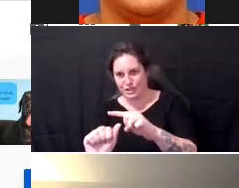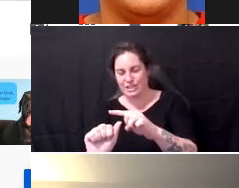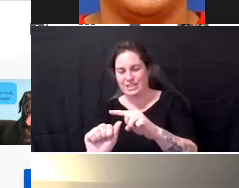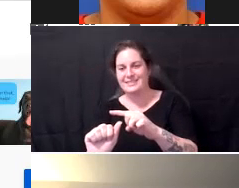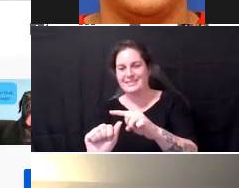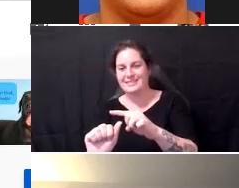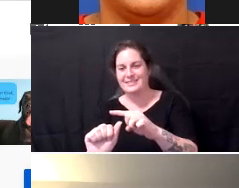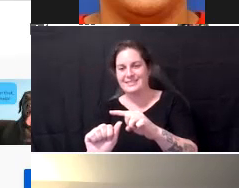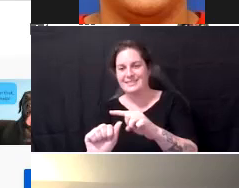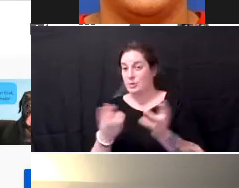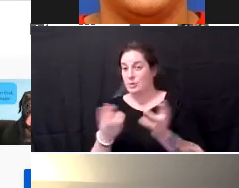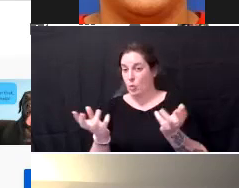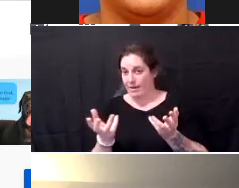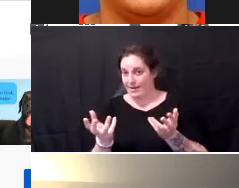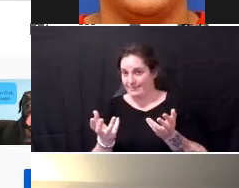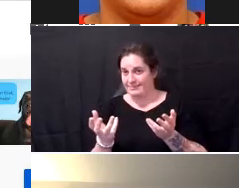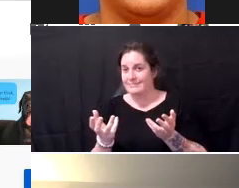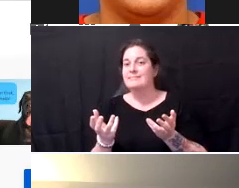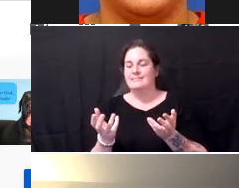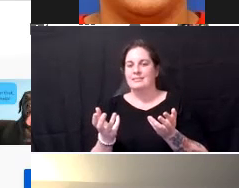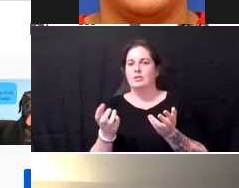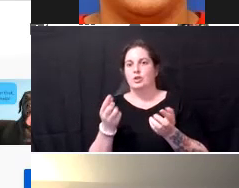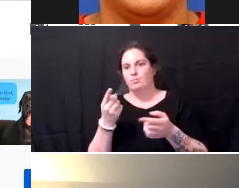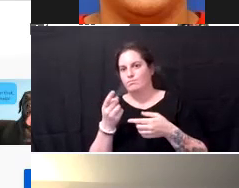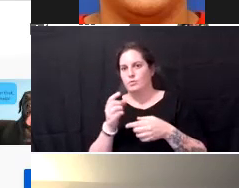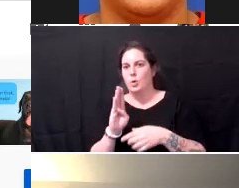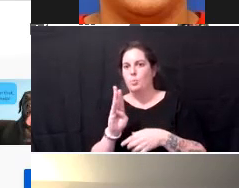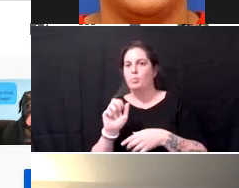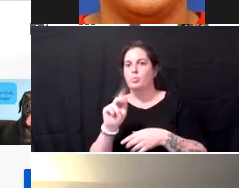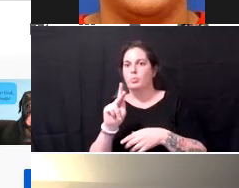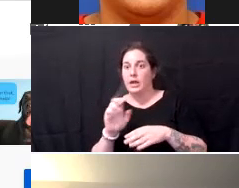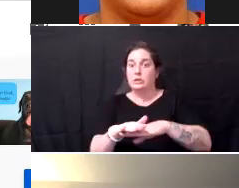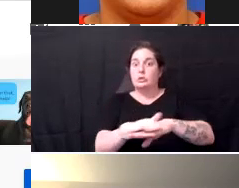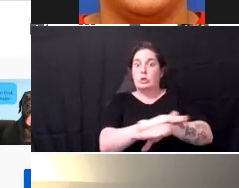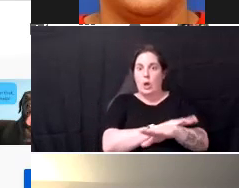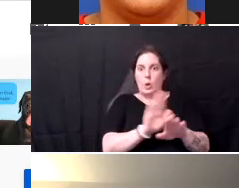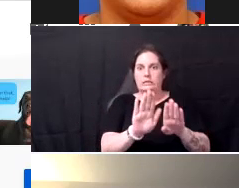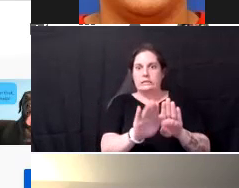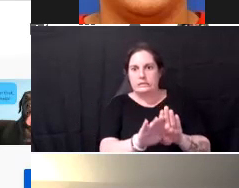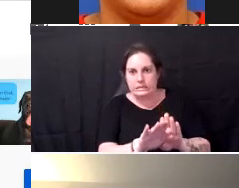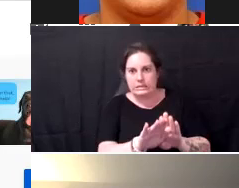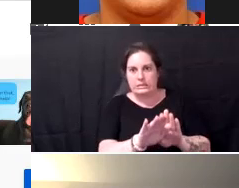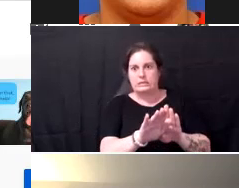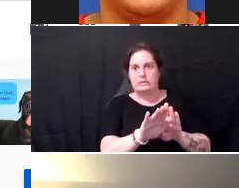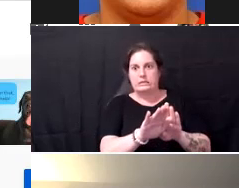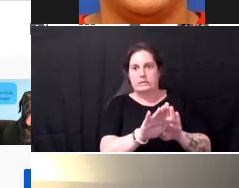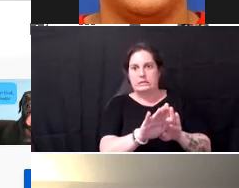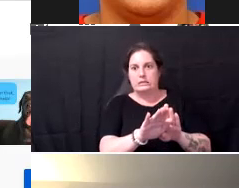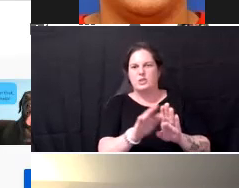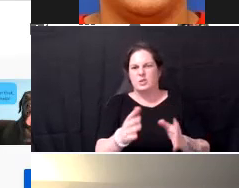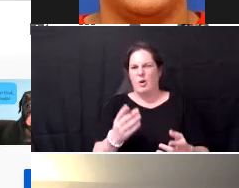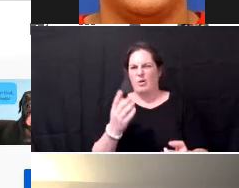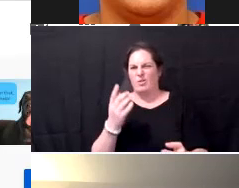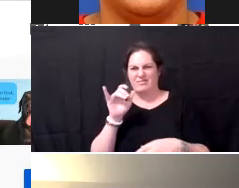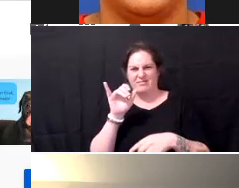acceleration means you're hitting the brakes, right? So you can think of it in that sense of the